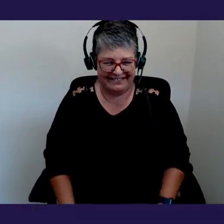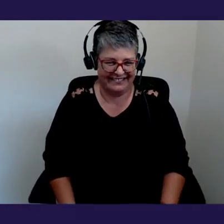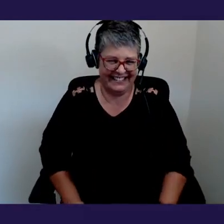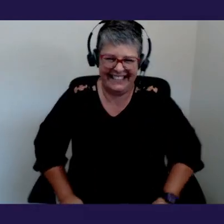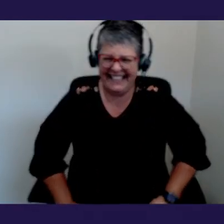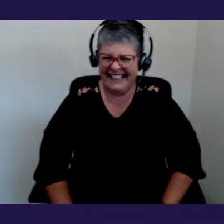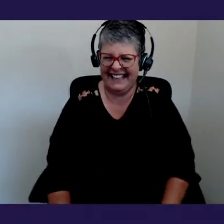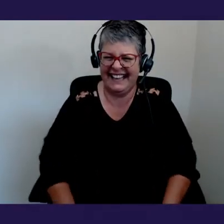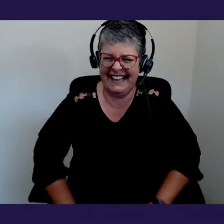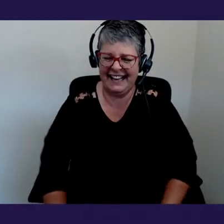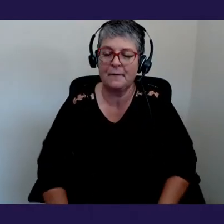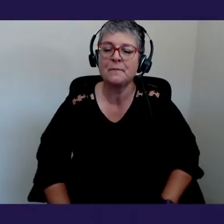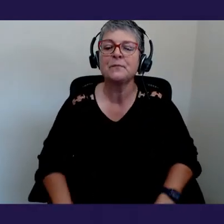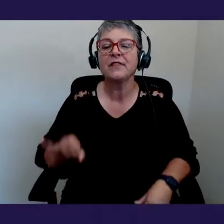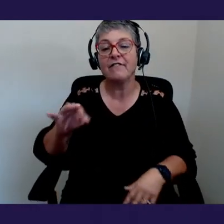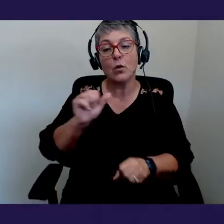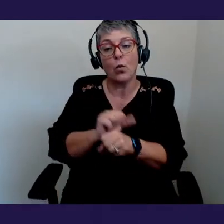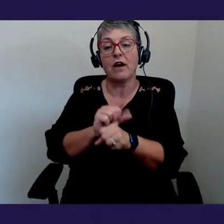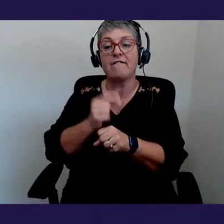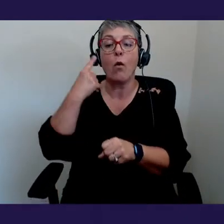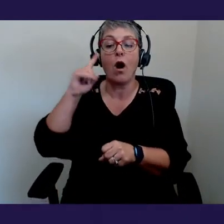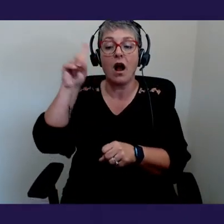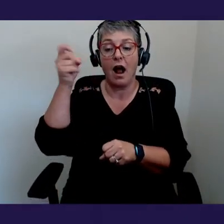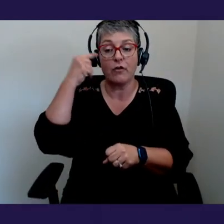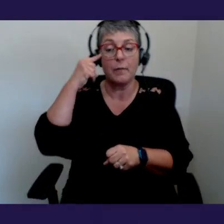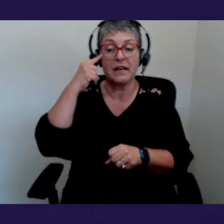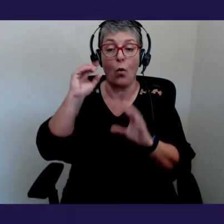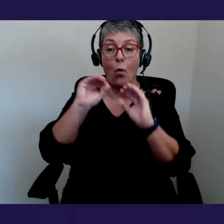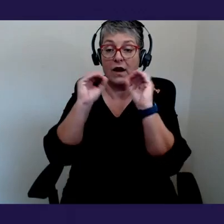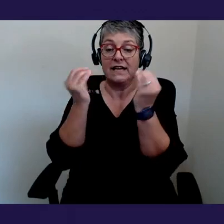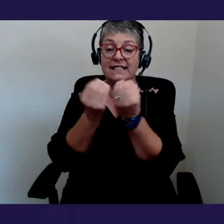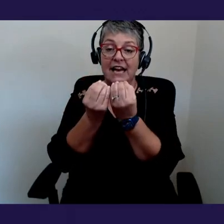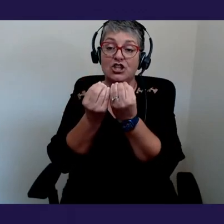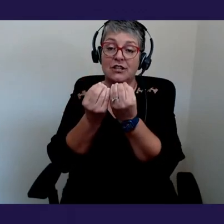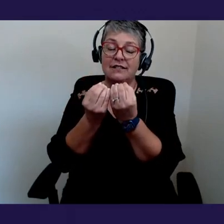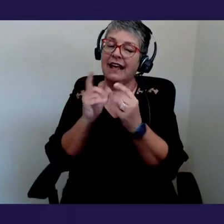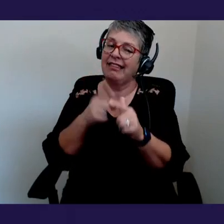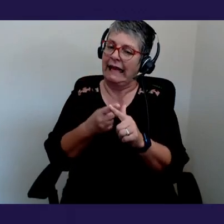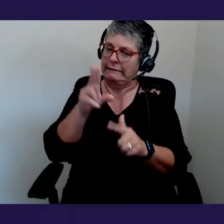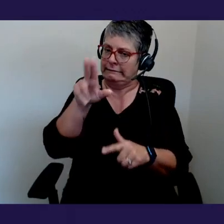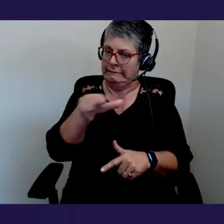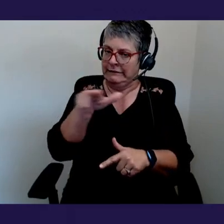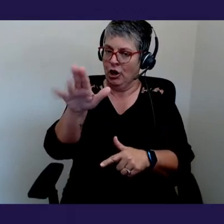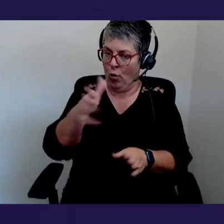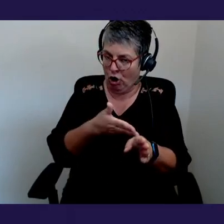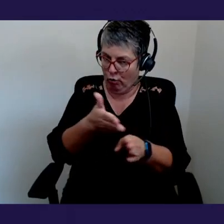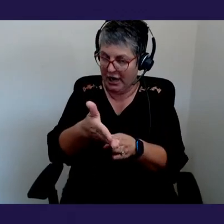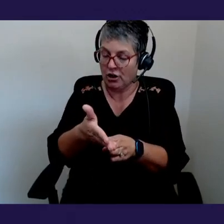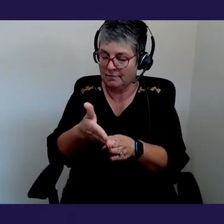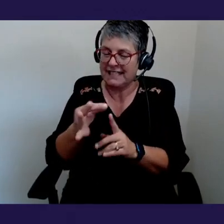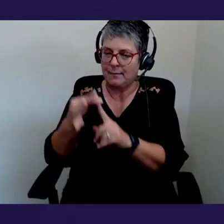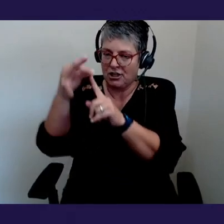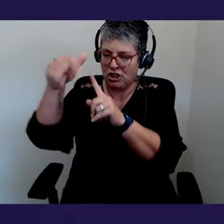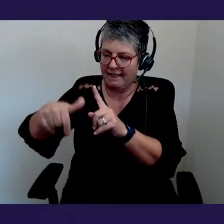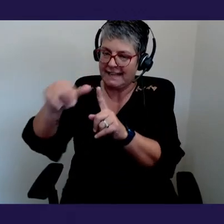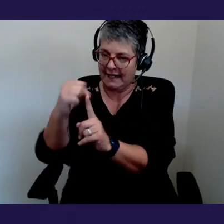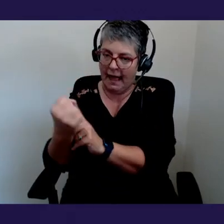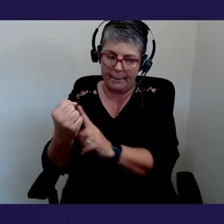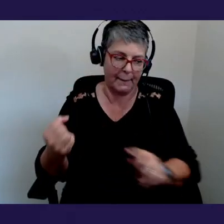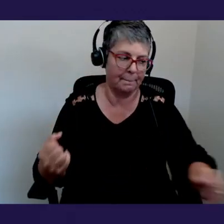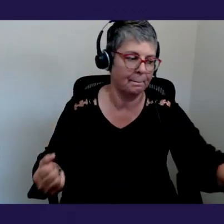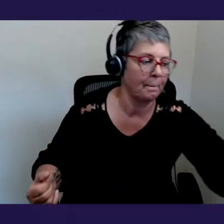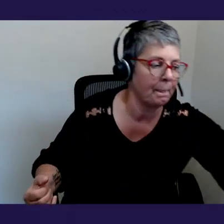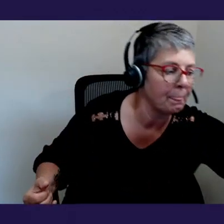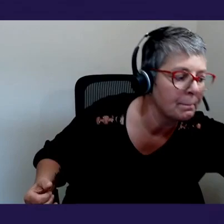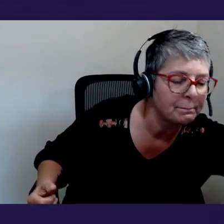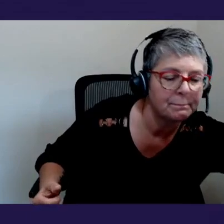I think if you work for a government organization, you're taking your career in your own hands, especially in this climate. If the person asking the question